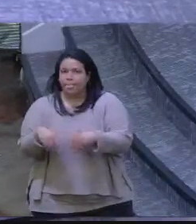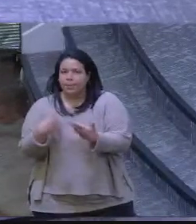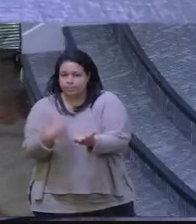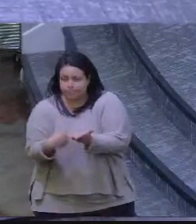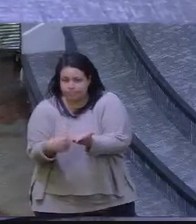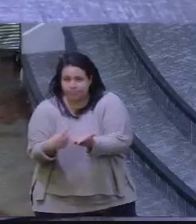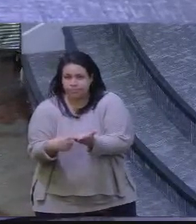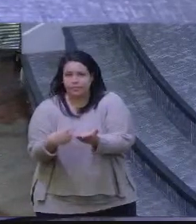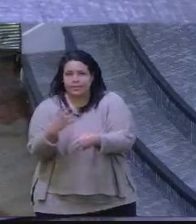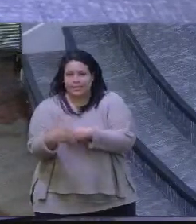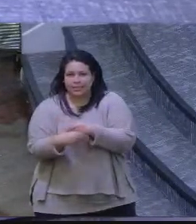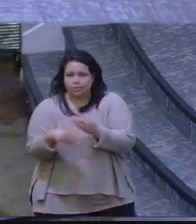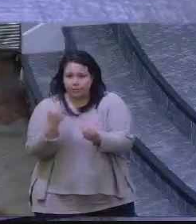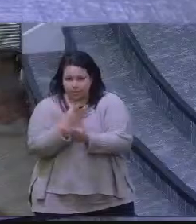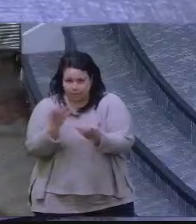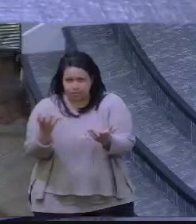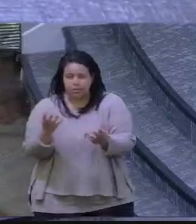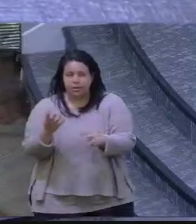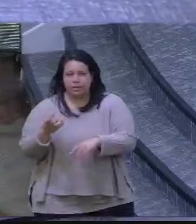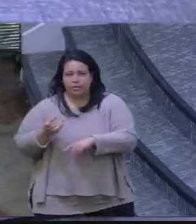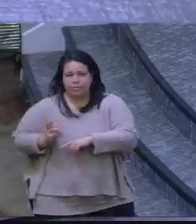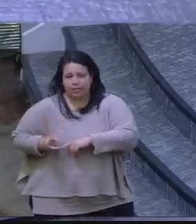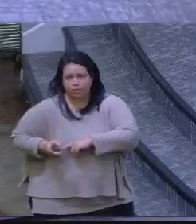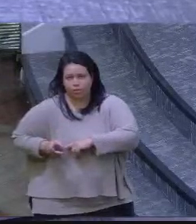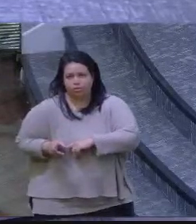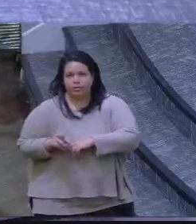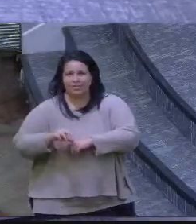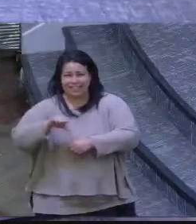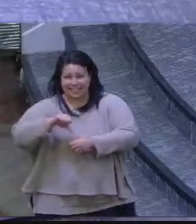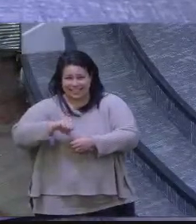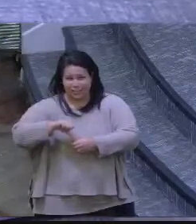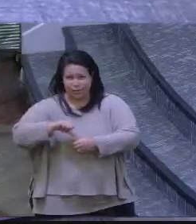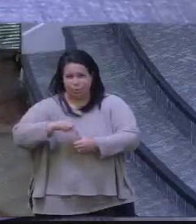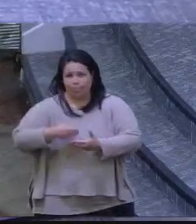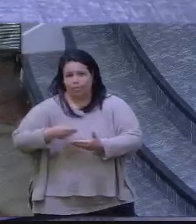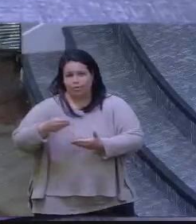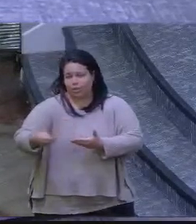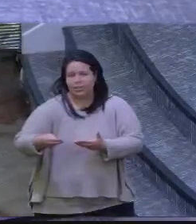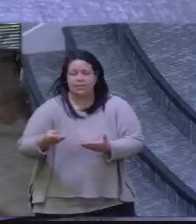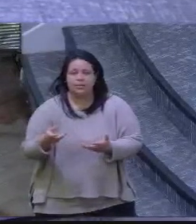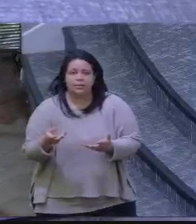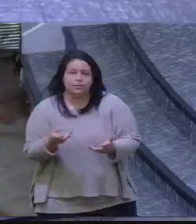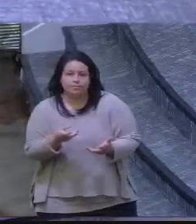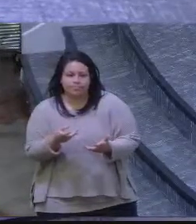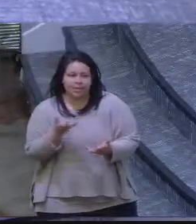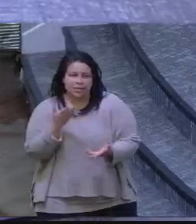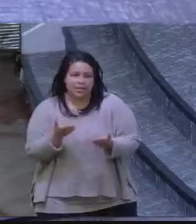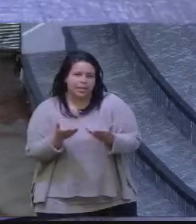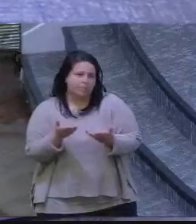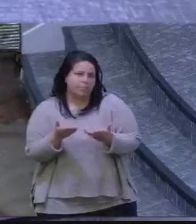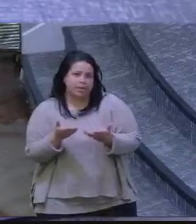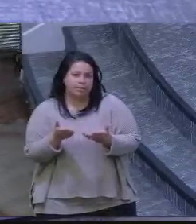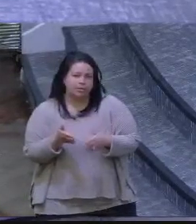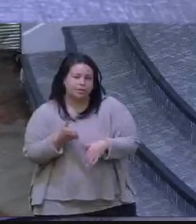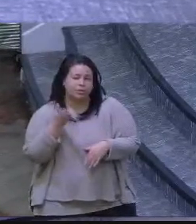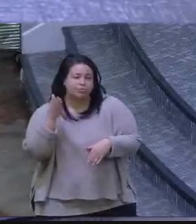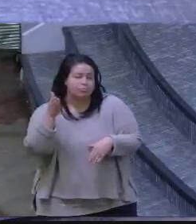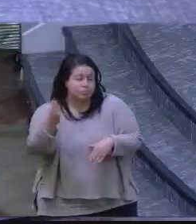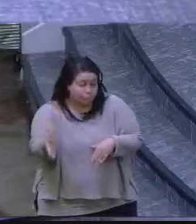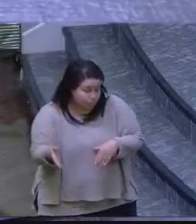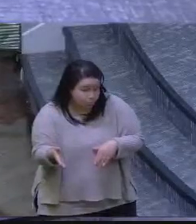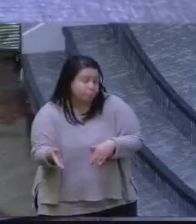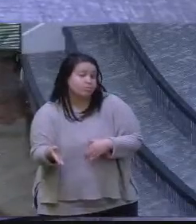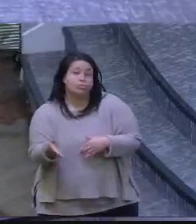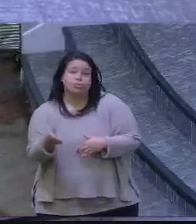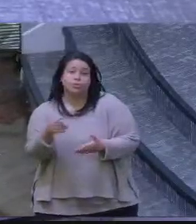would like about the history of the diesel purchases, and then maybe a projection into the future of what it looks